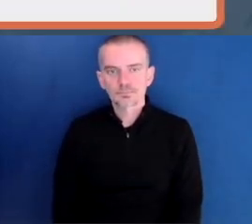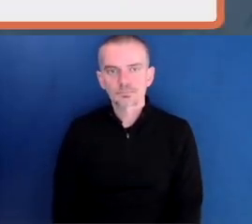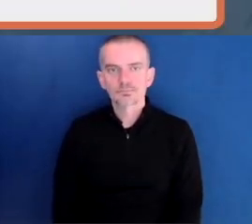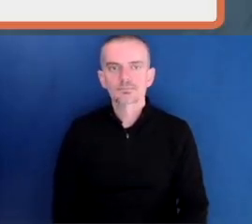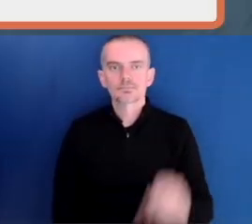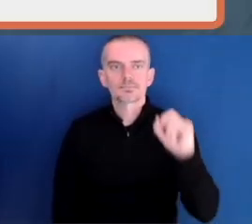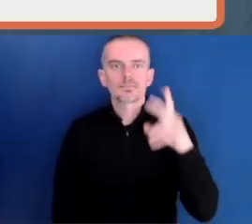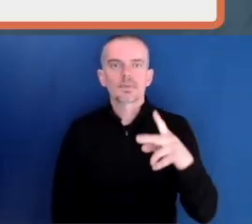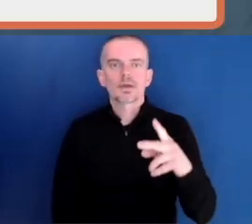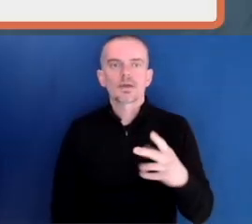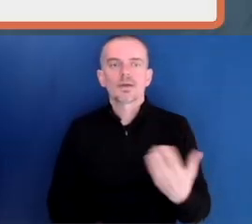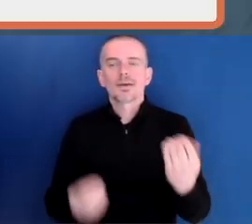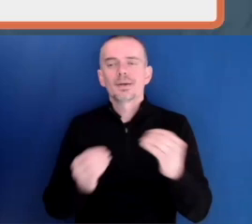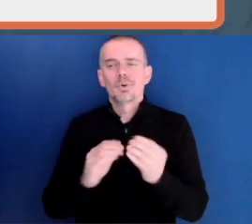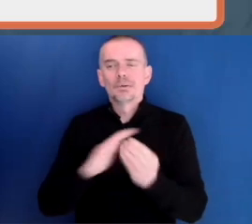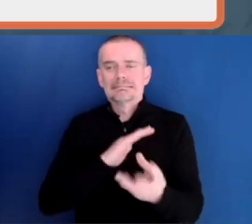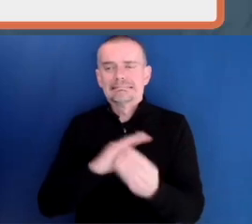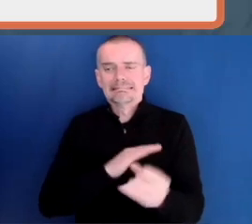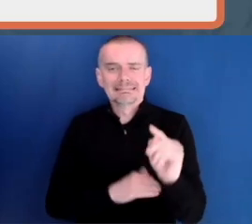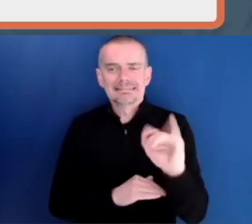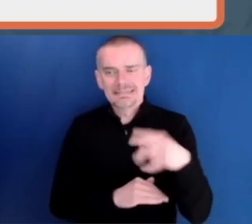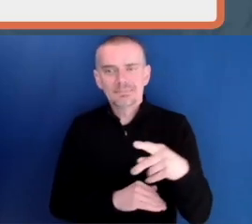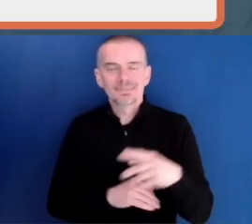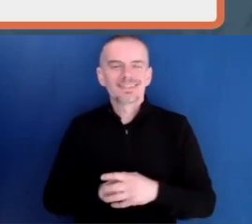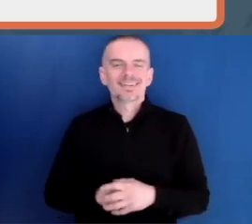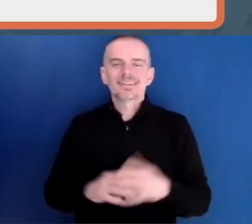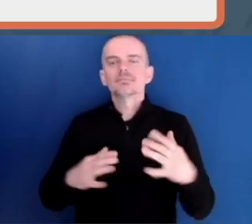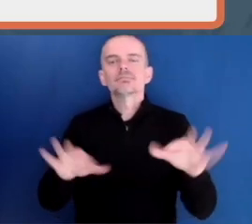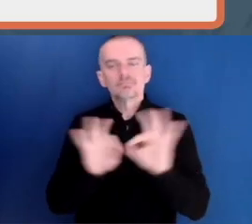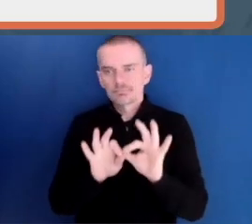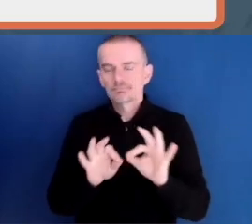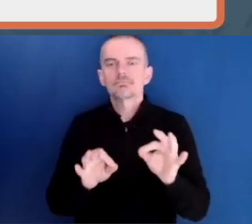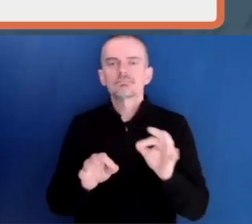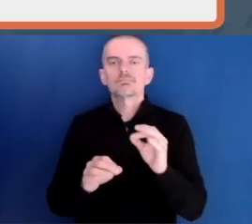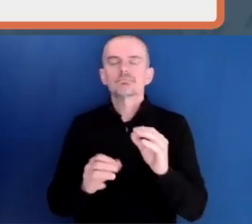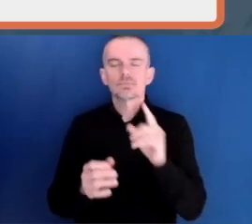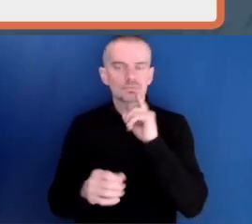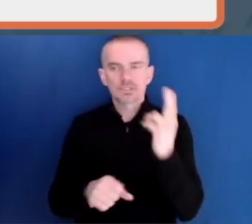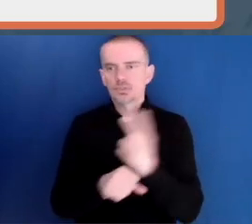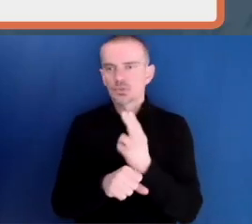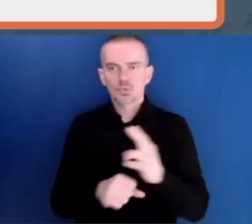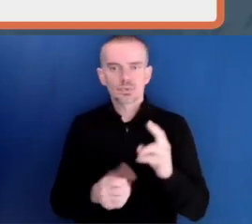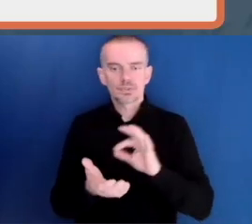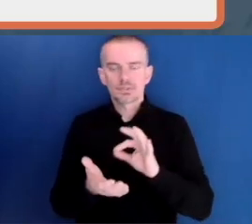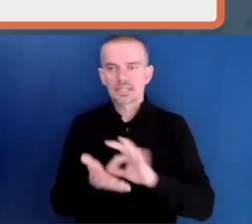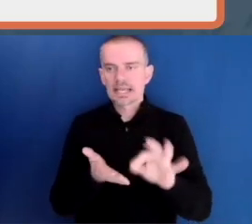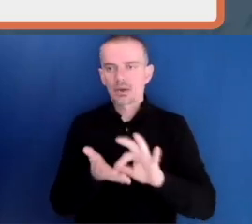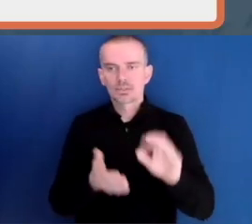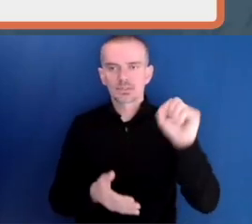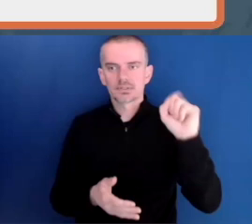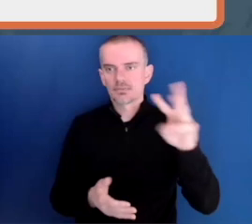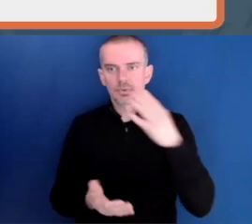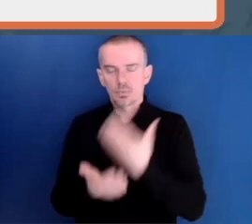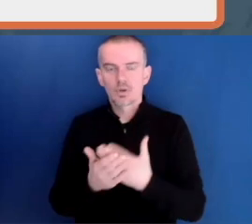Okay. More tips. So it's important, as I said, make use of the accounting software's both financial